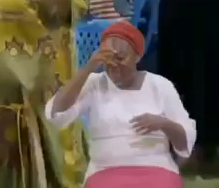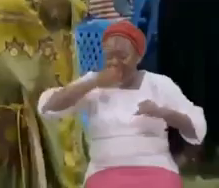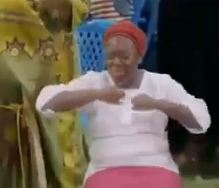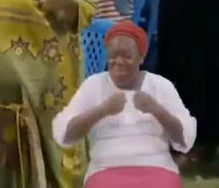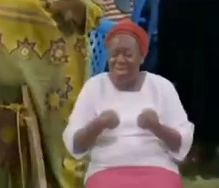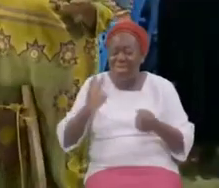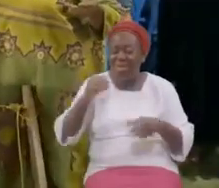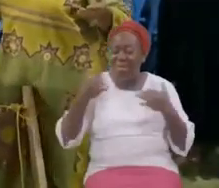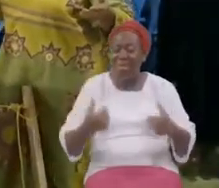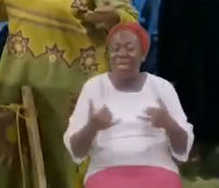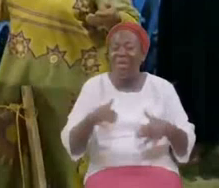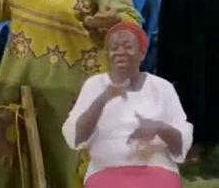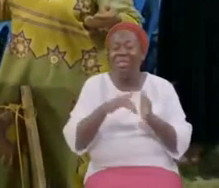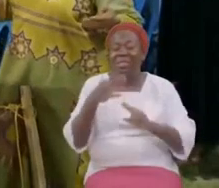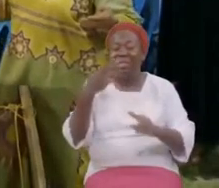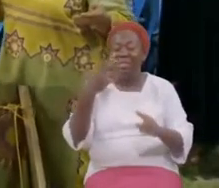Jesus' name. Yeah.